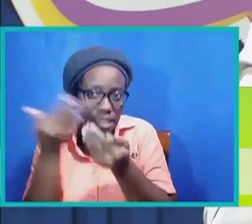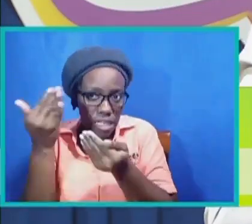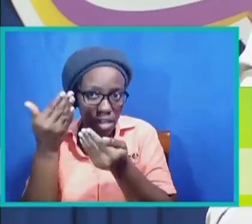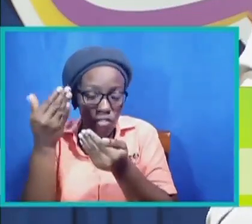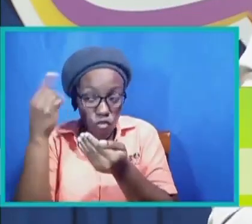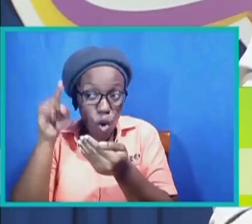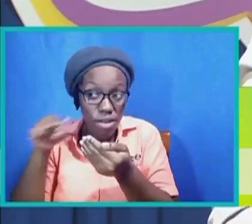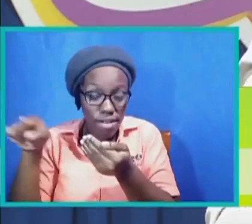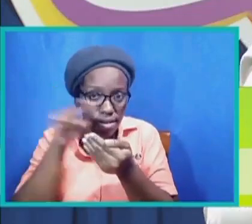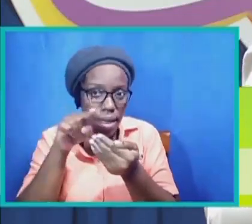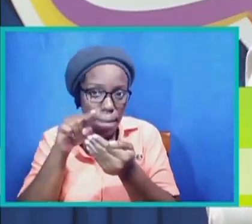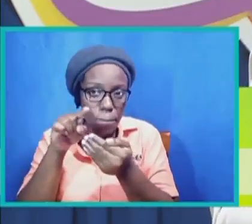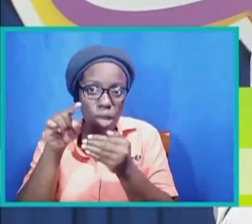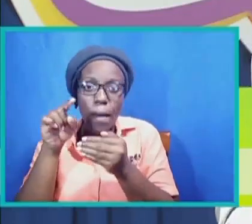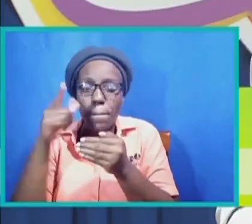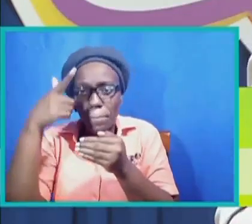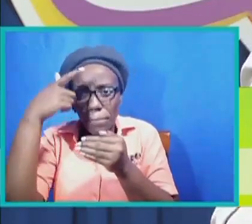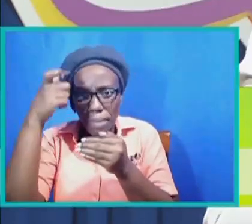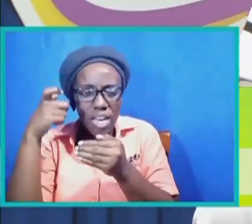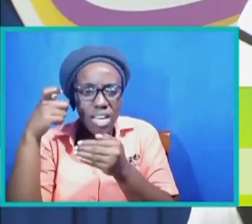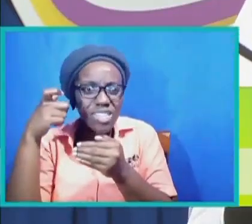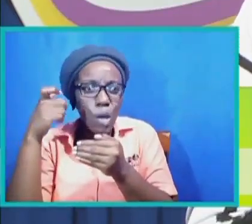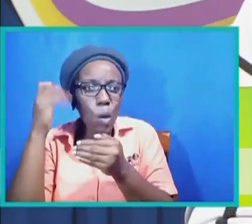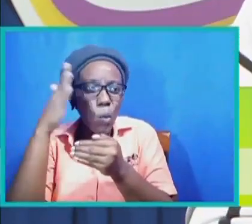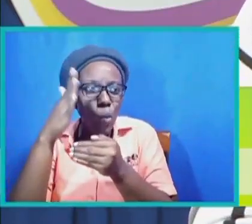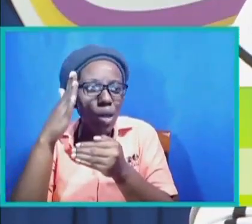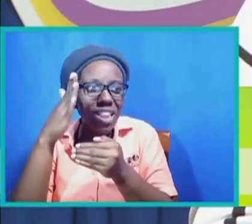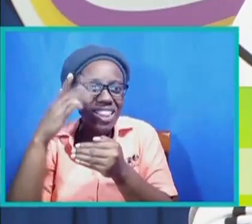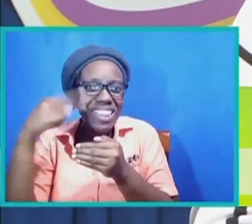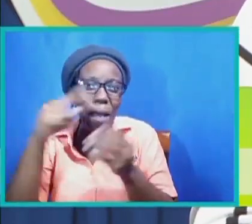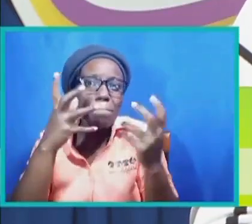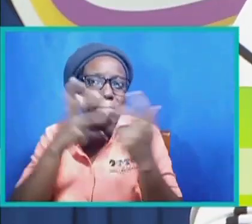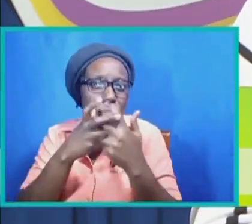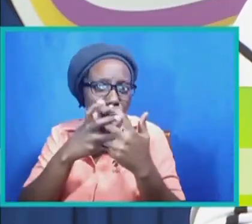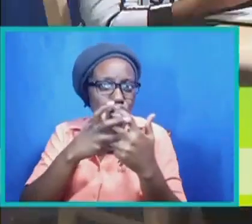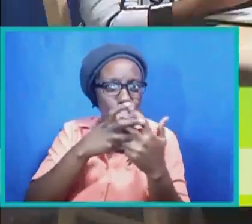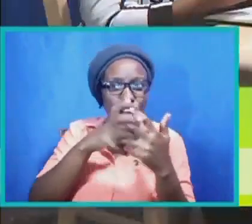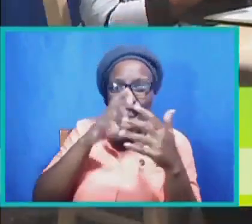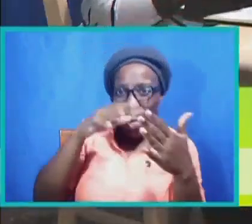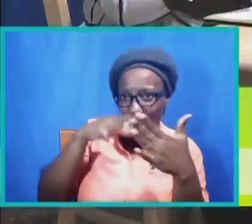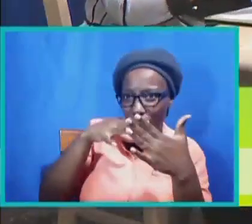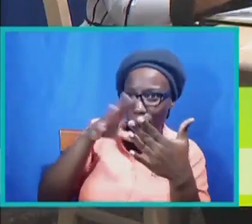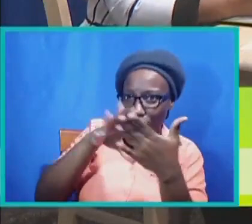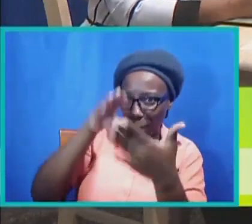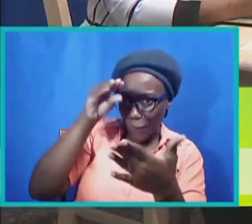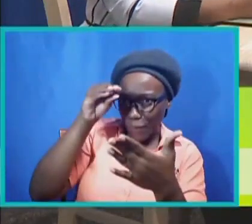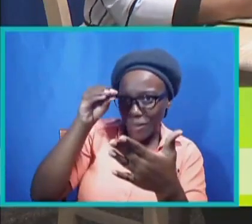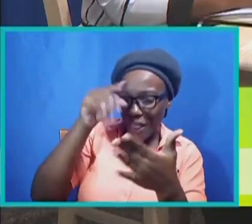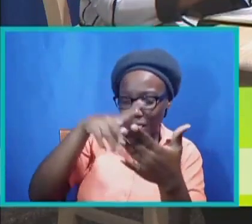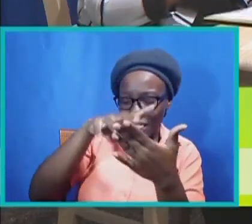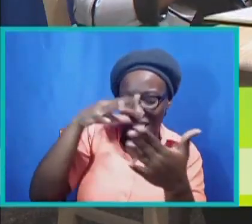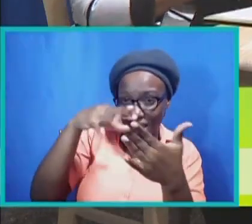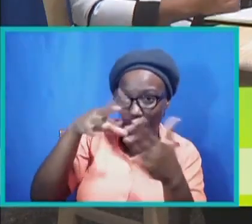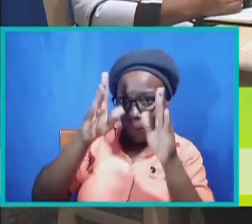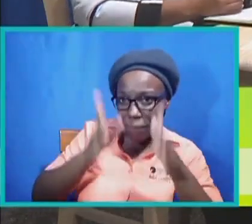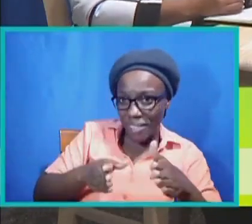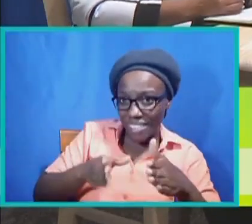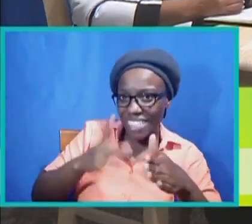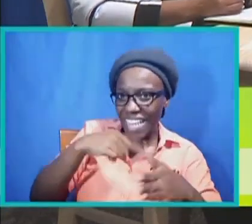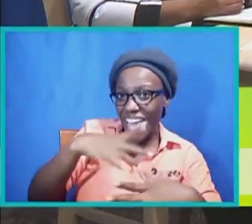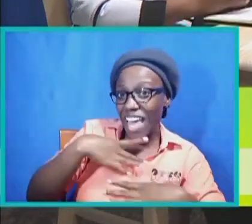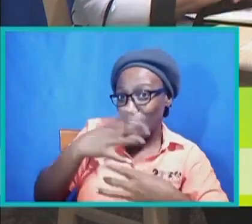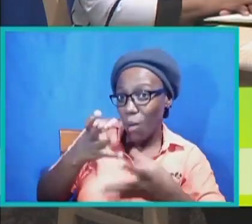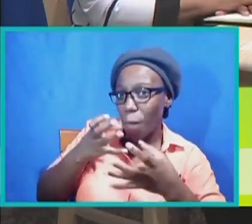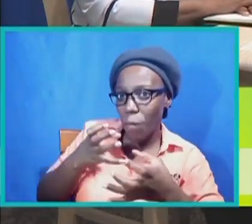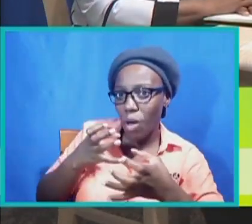and who you will not have to spend so much time monitoring, because they will be eager to learn. Work on the front end makes the work on the back